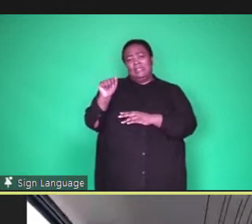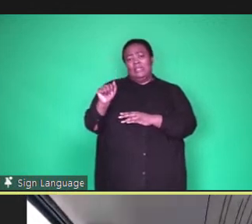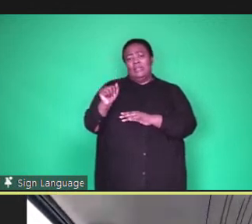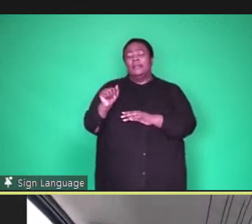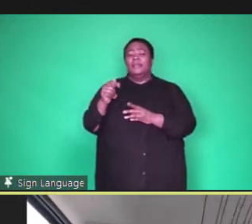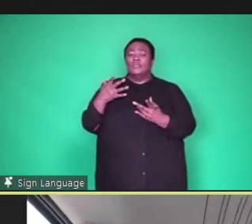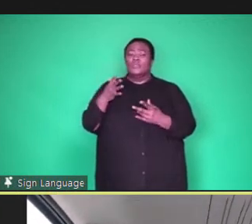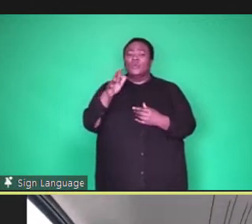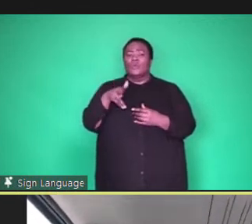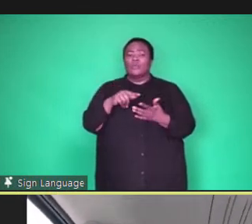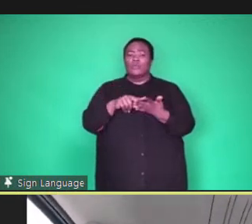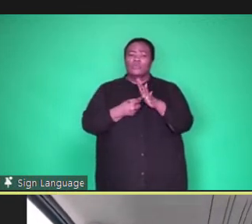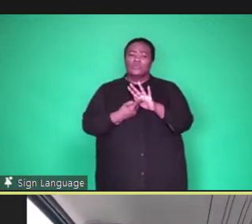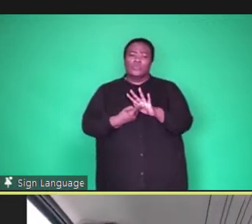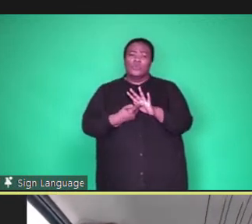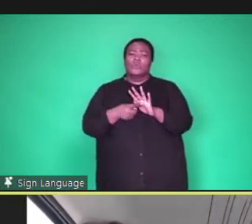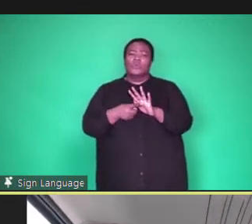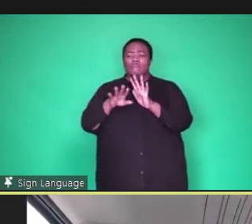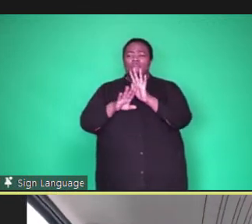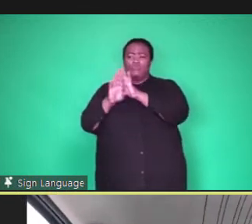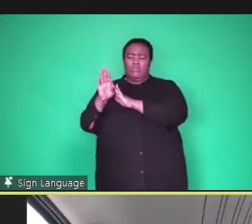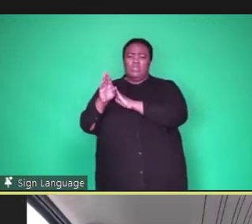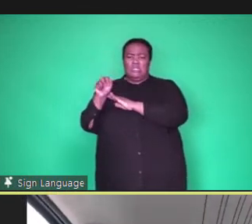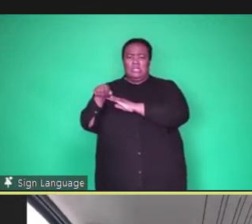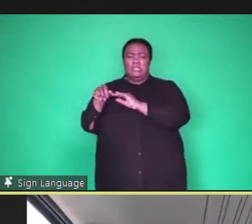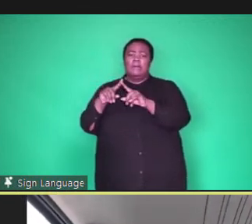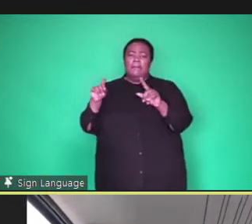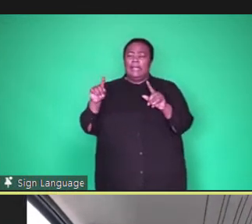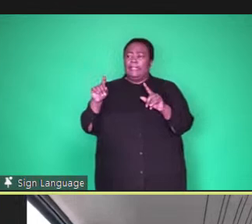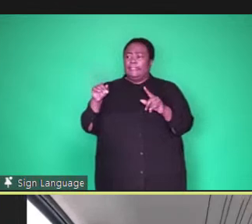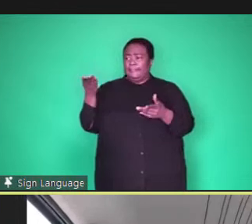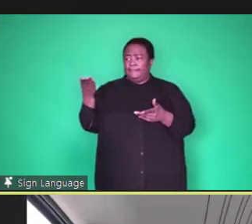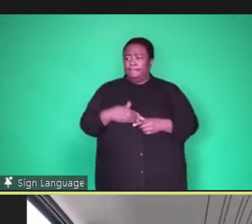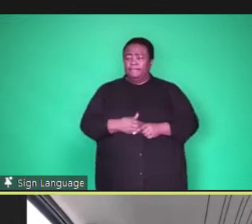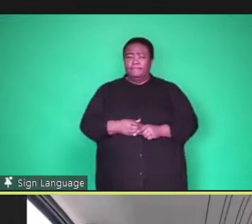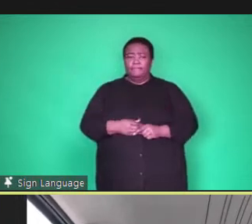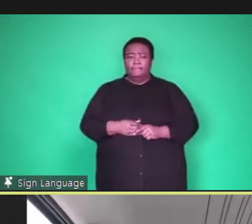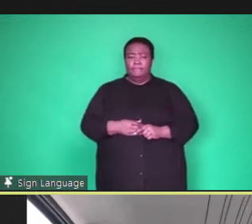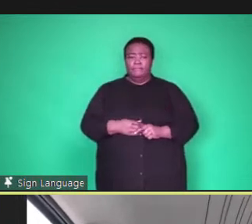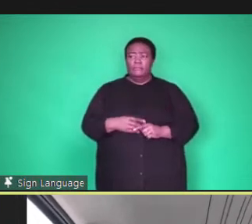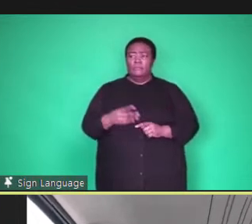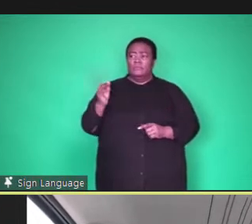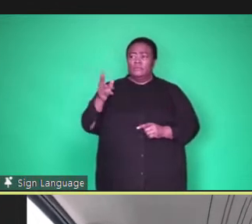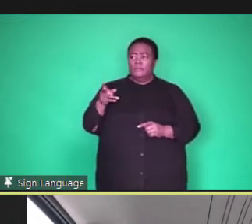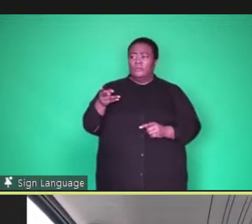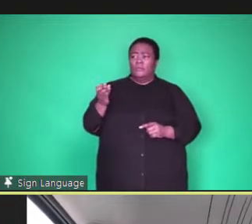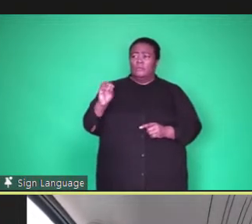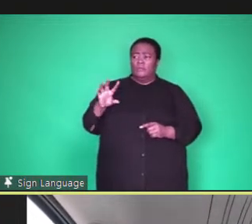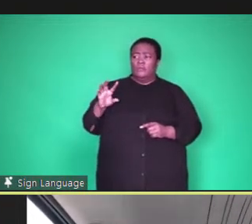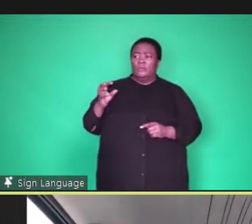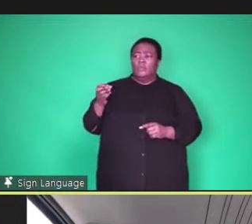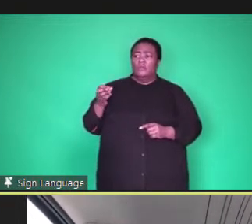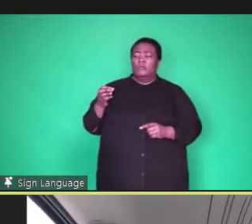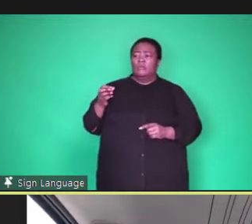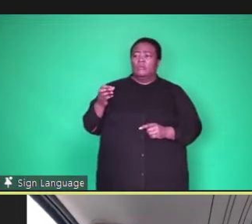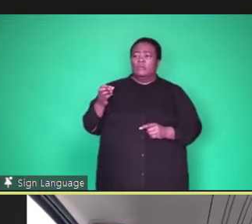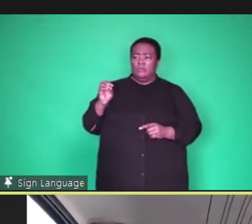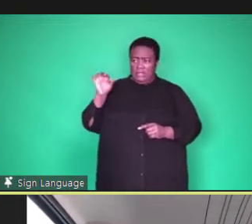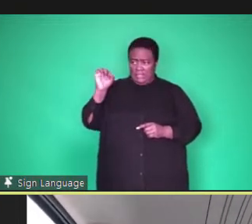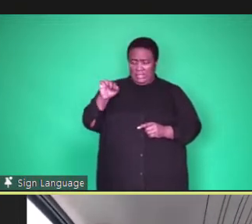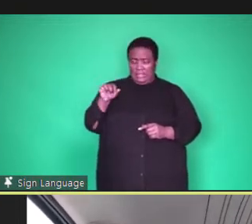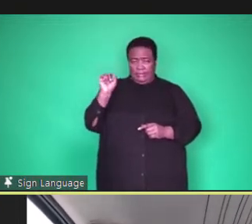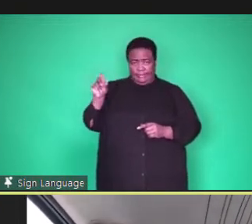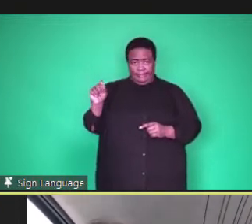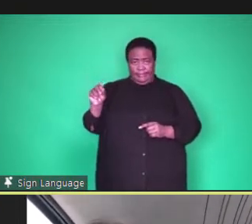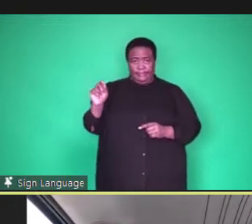would appear to increase. But next slide, another, yes. yes, this